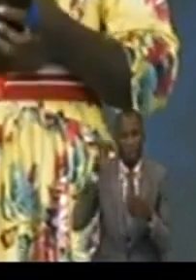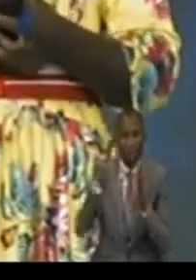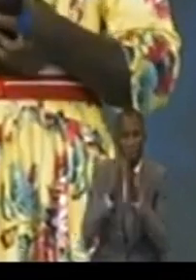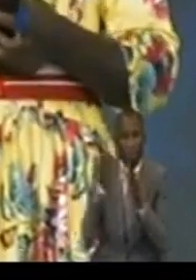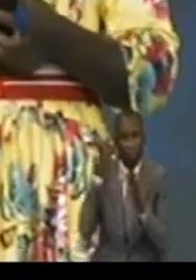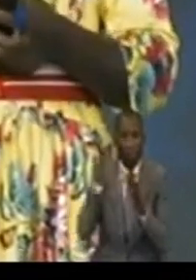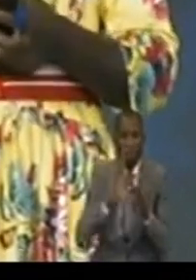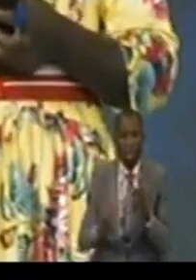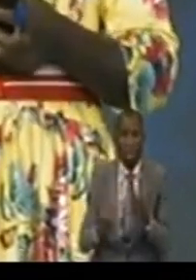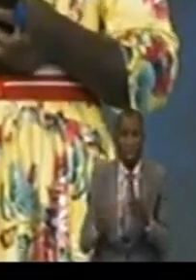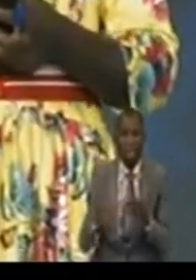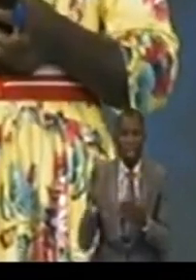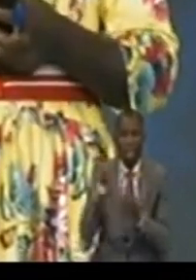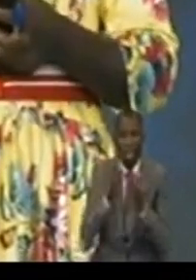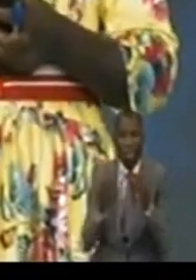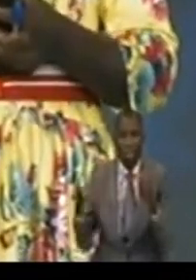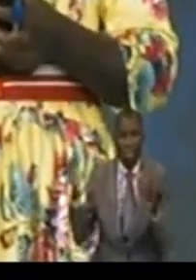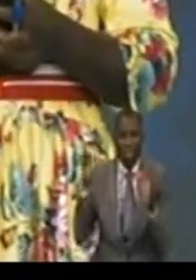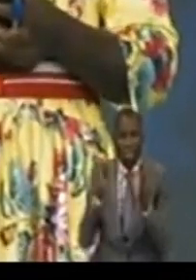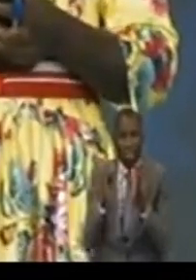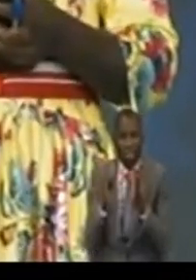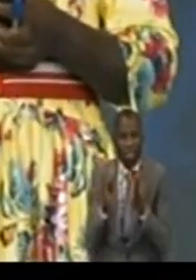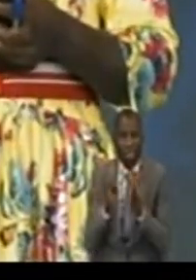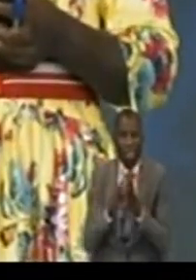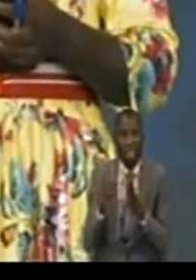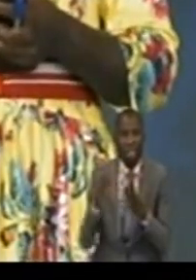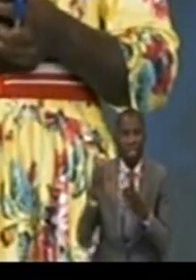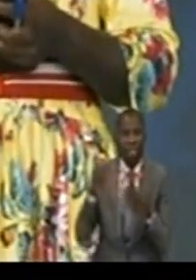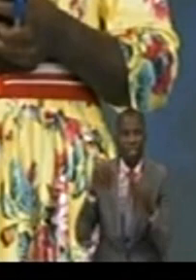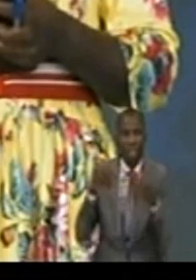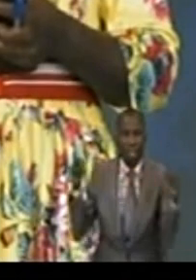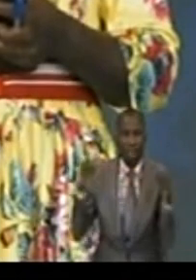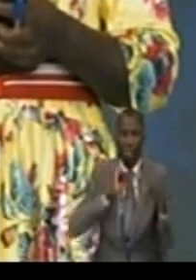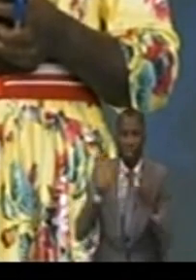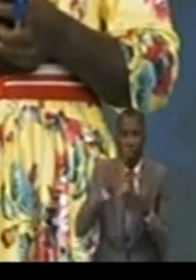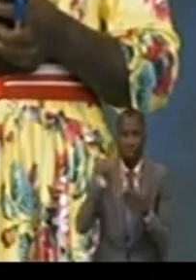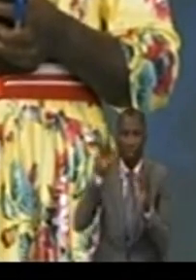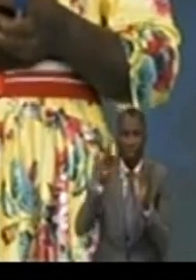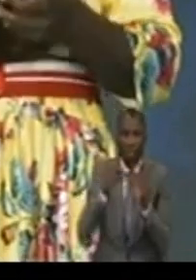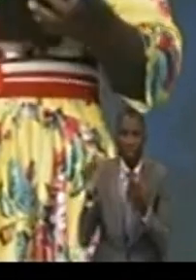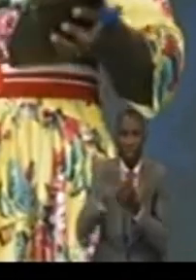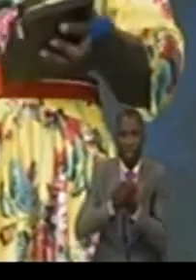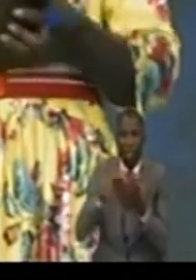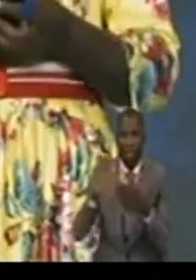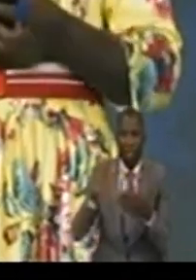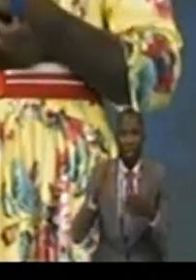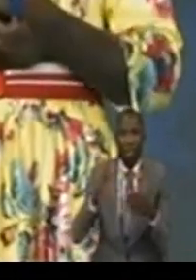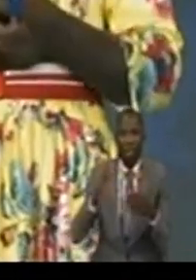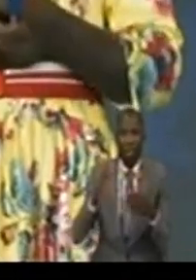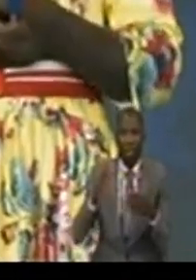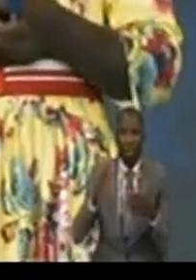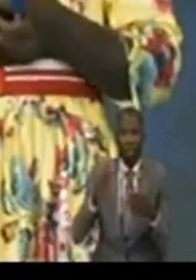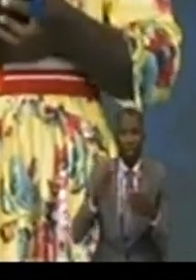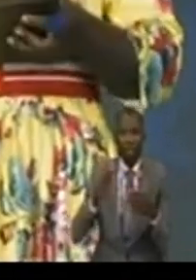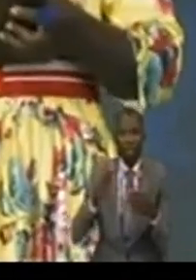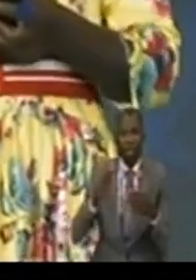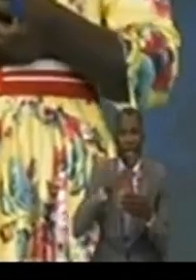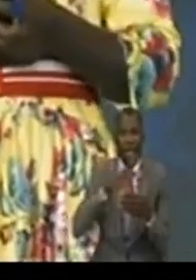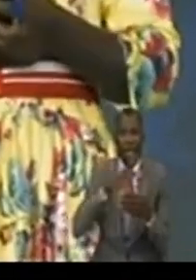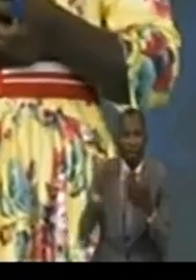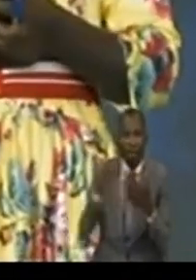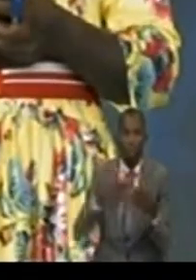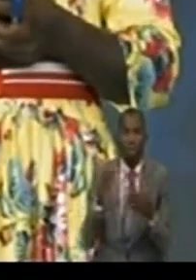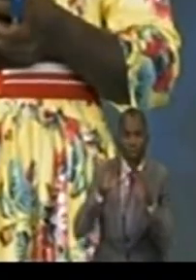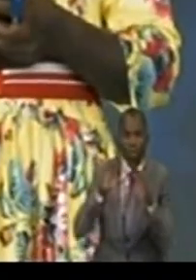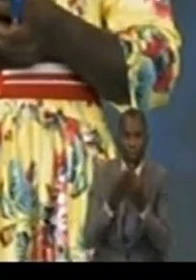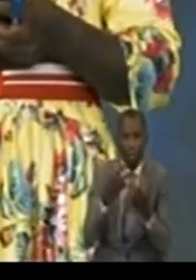in my family, which is using to swallow my resources, let God close it. So after the prayer, she now told